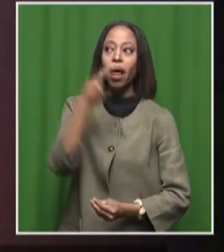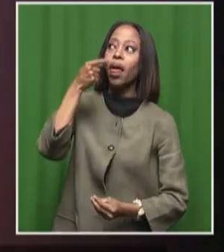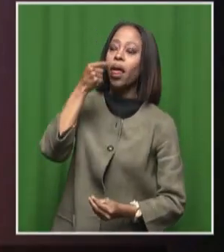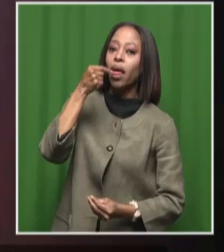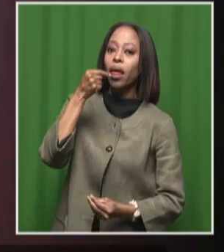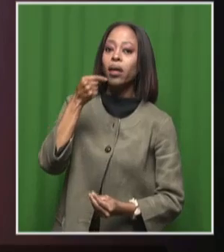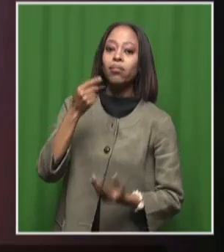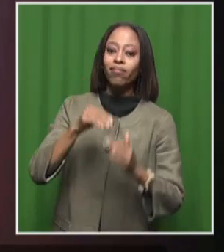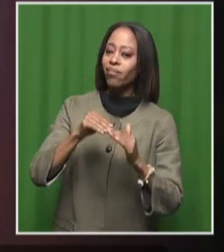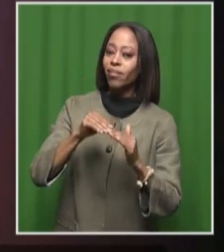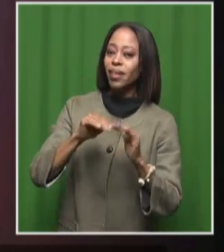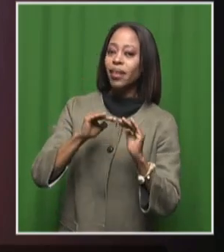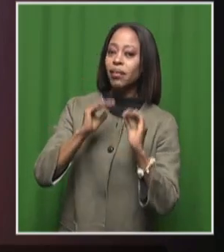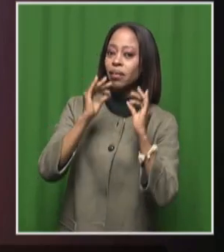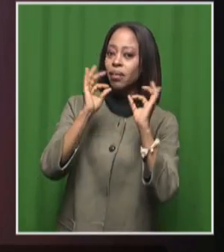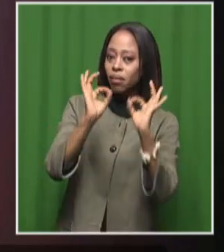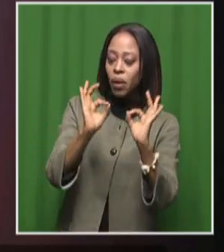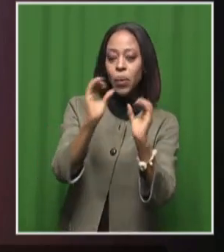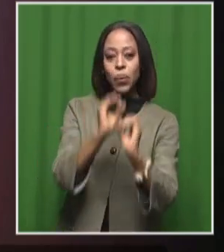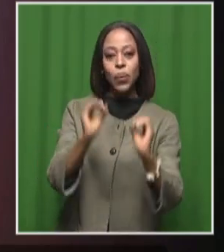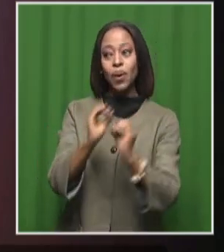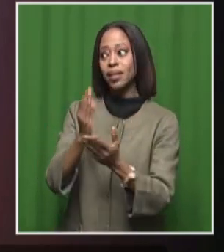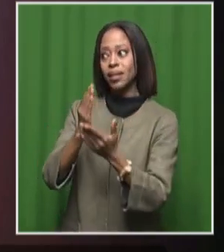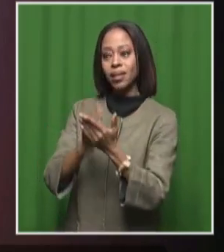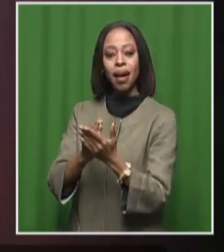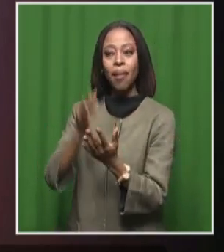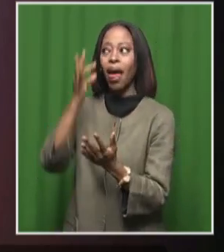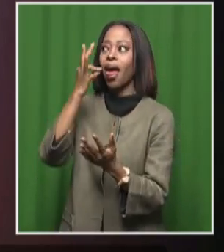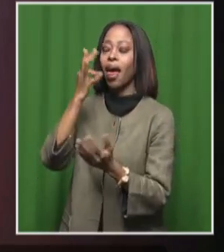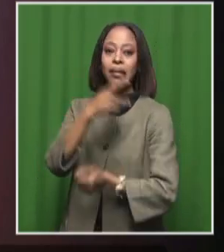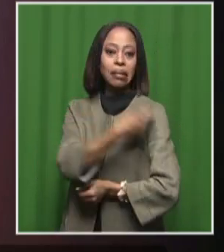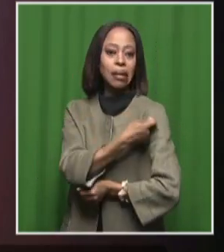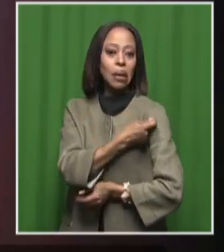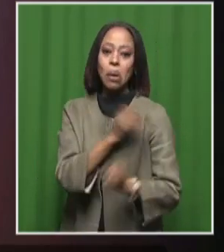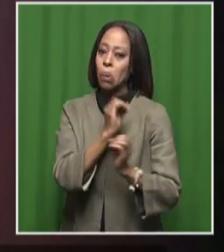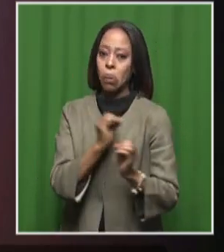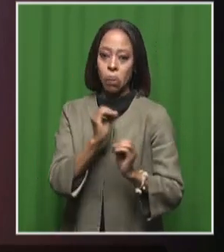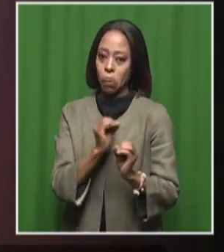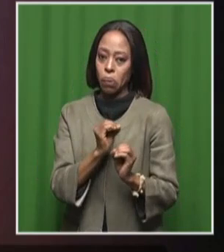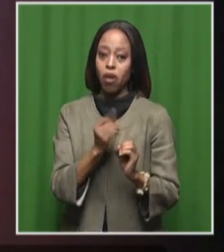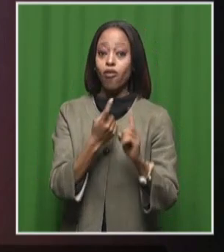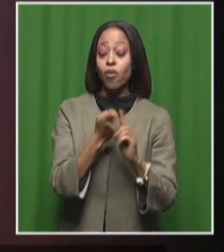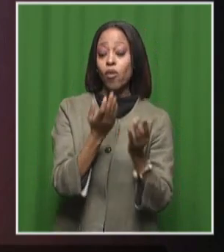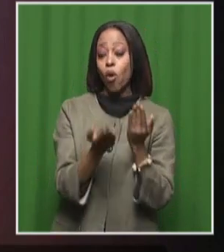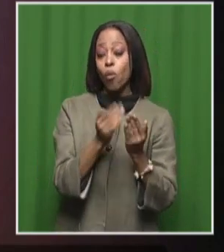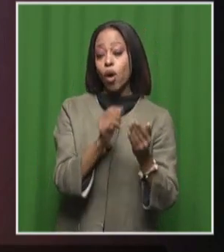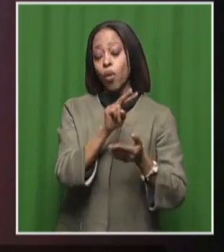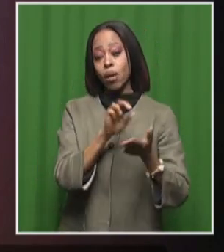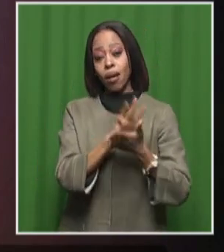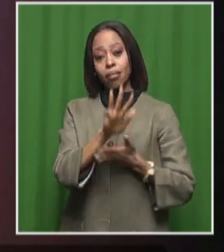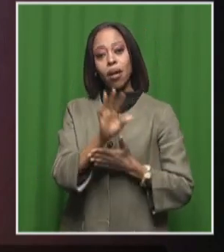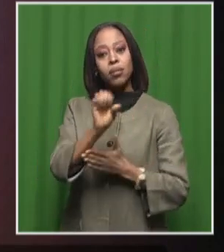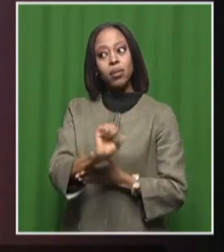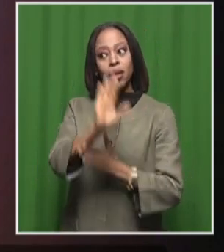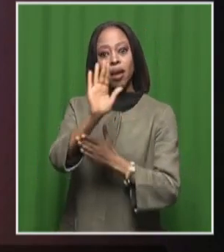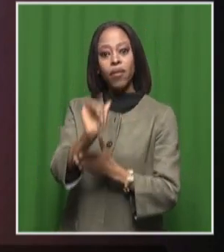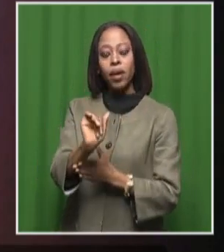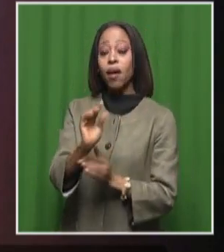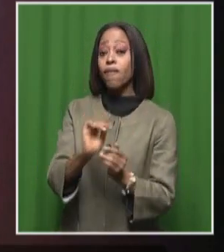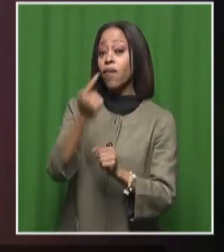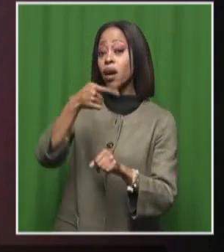not vaccinated at all, compared to pre-pandemic levels in 2019. South Africa has, for the first time, been included in the global